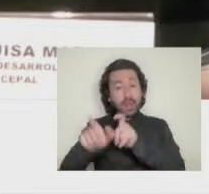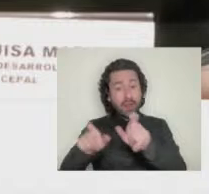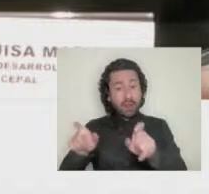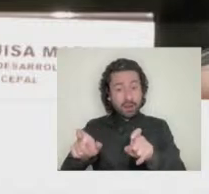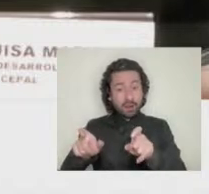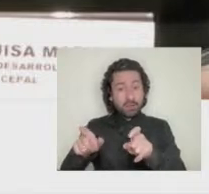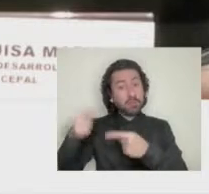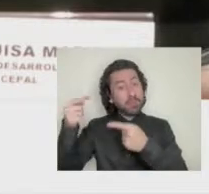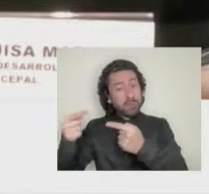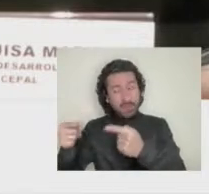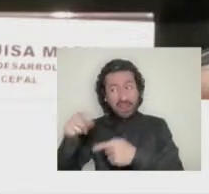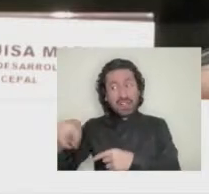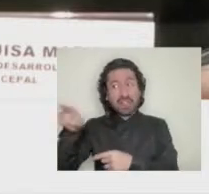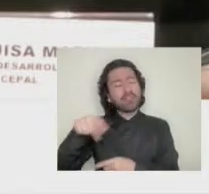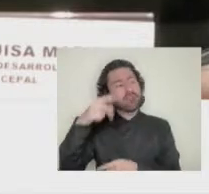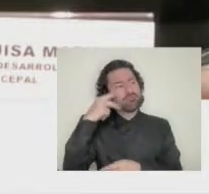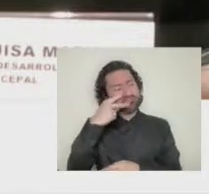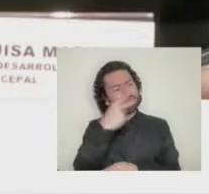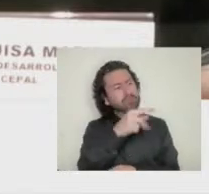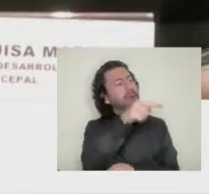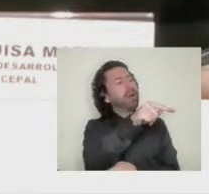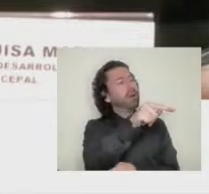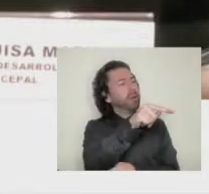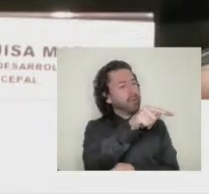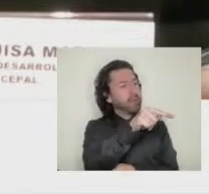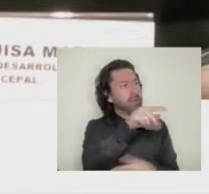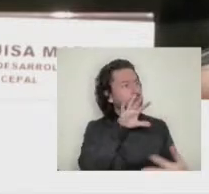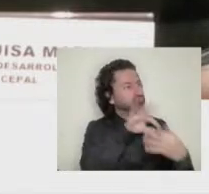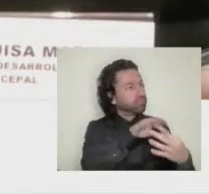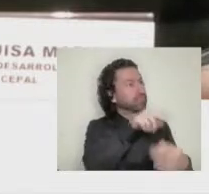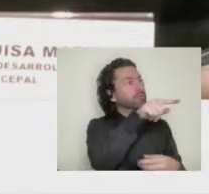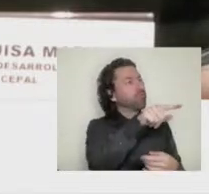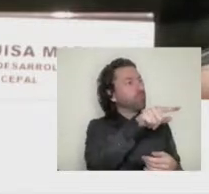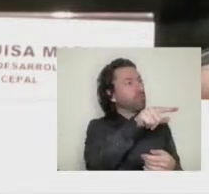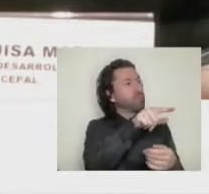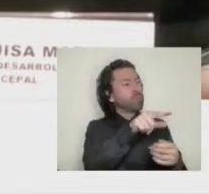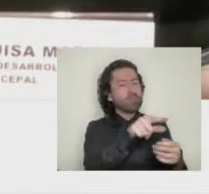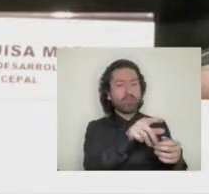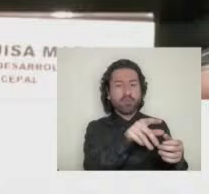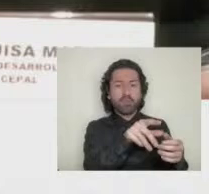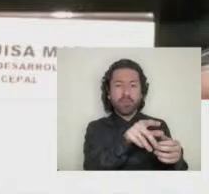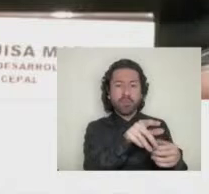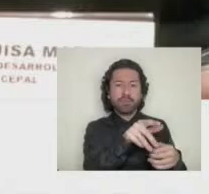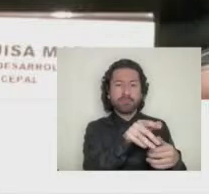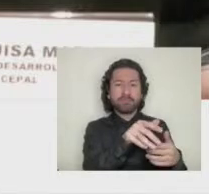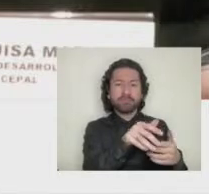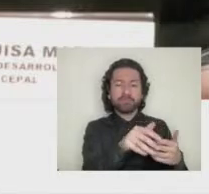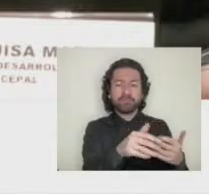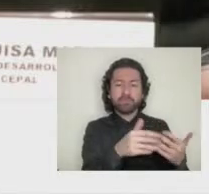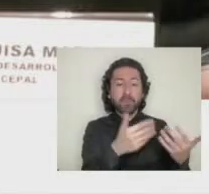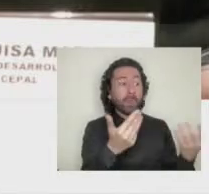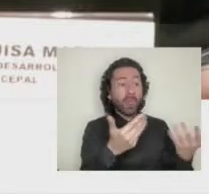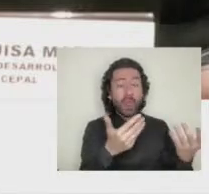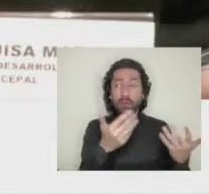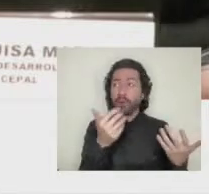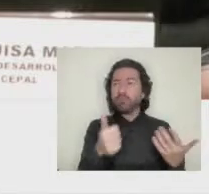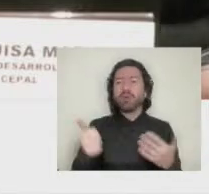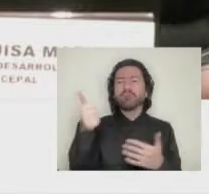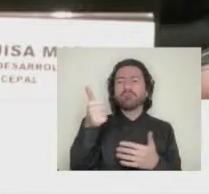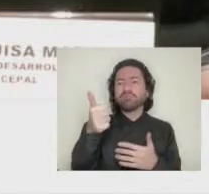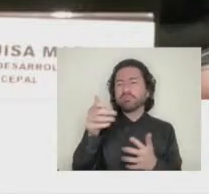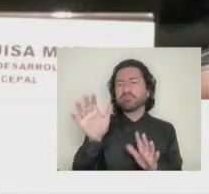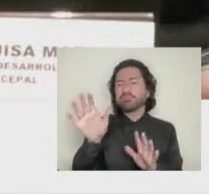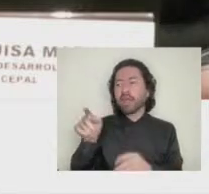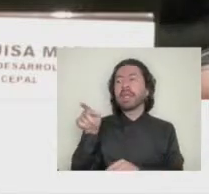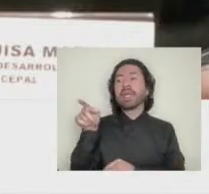politicians in these Marmot areas, the political commitment on the part of mayors, I